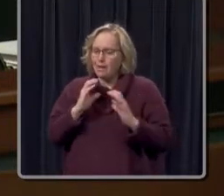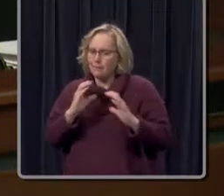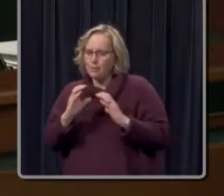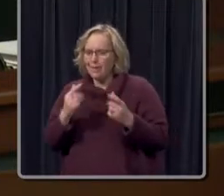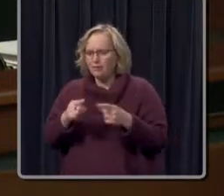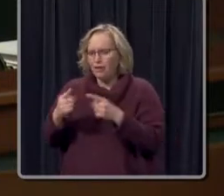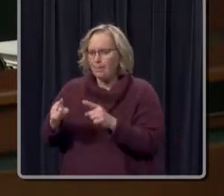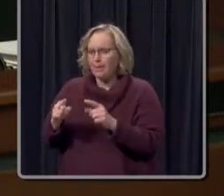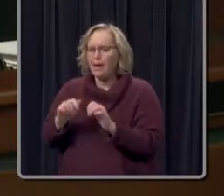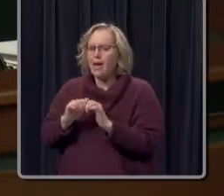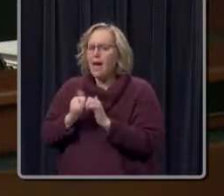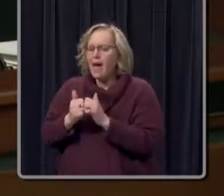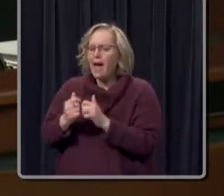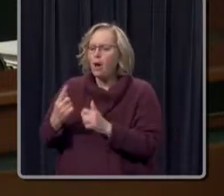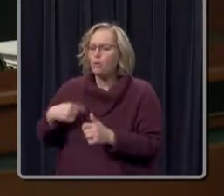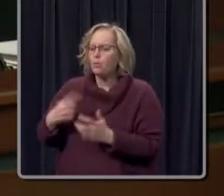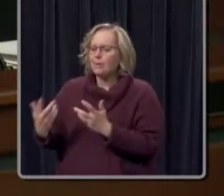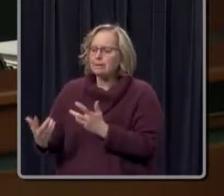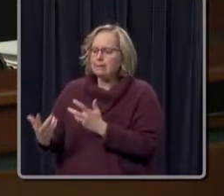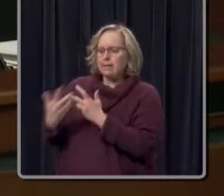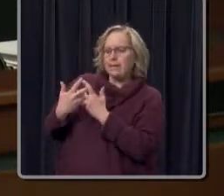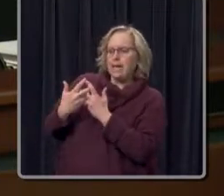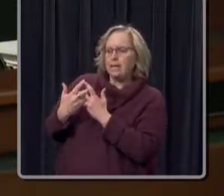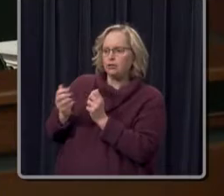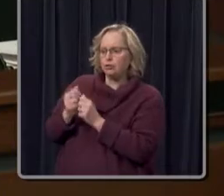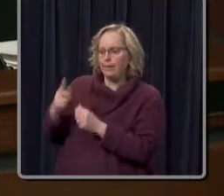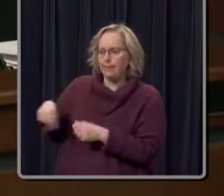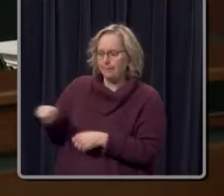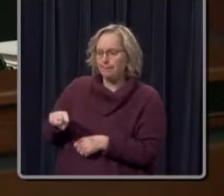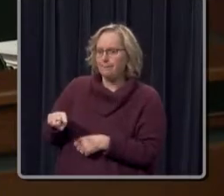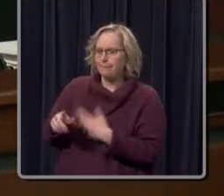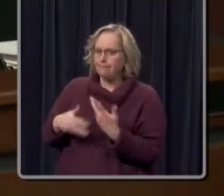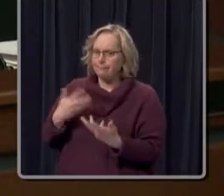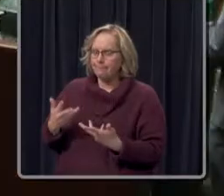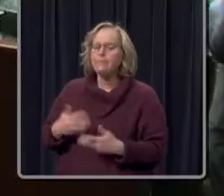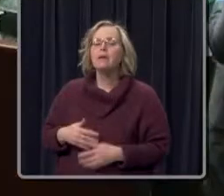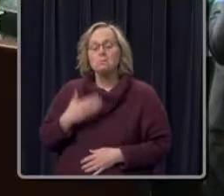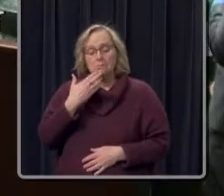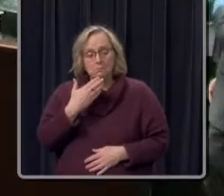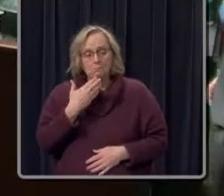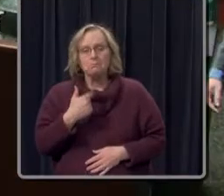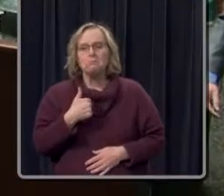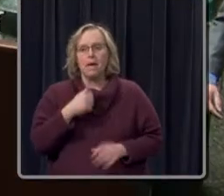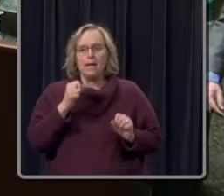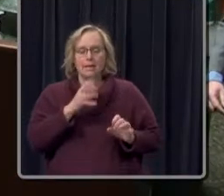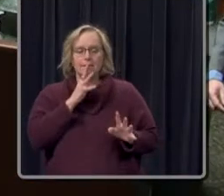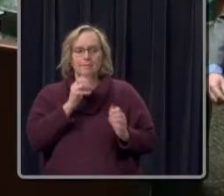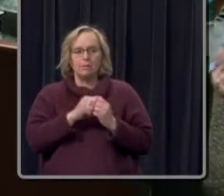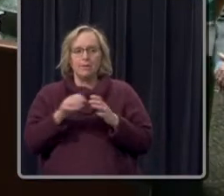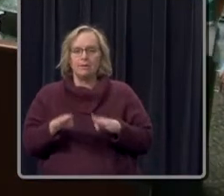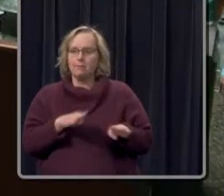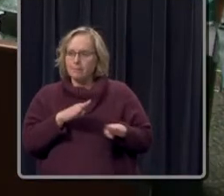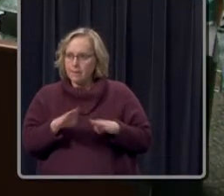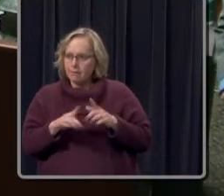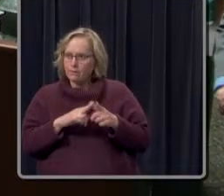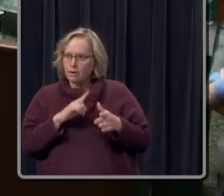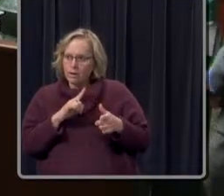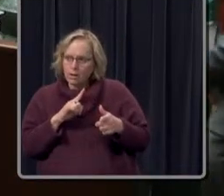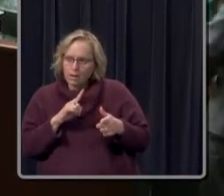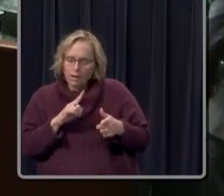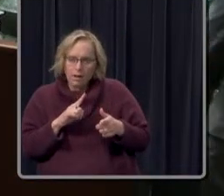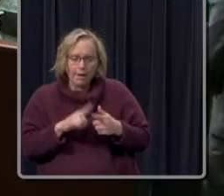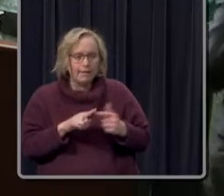engage them and, et cetera? Thanks. I'll speak to the behavior side, and then Lily, do you mind speaking to the academic side